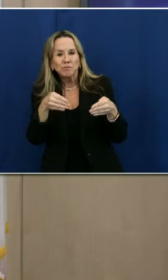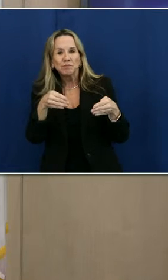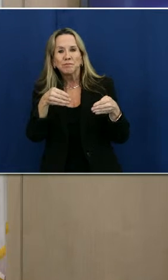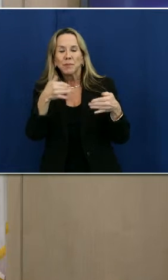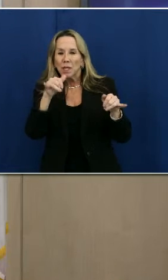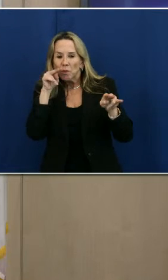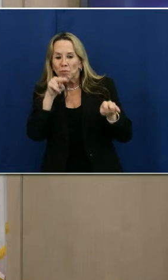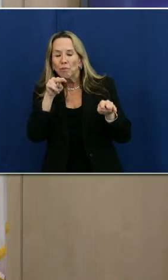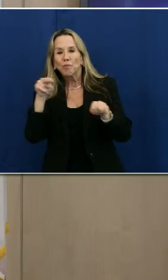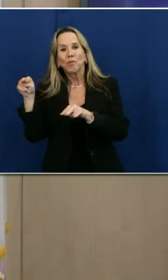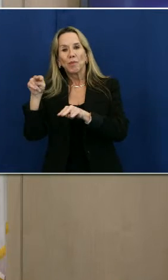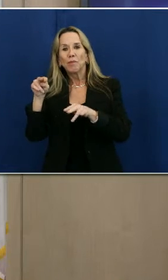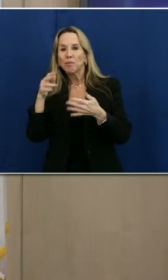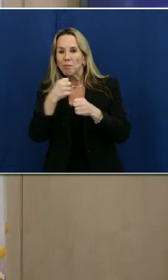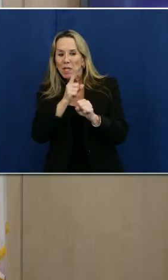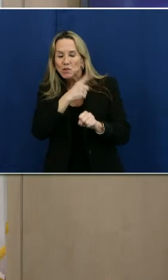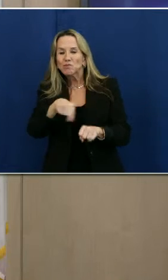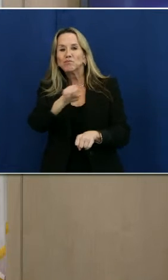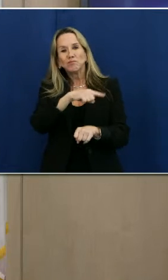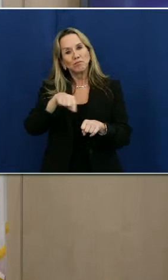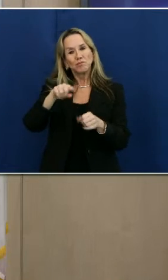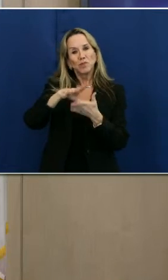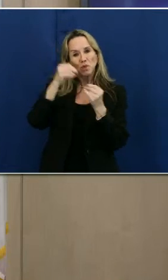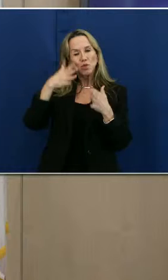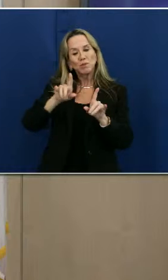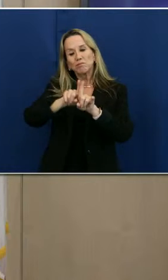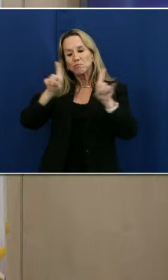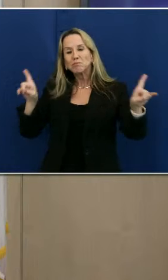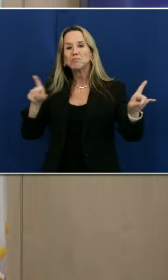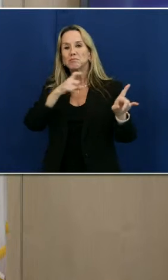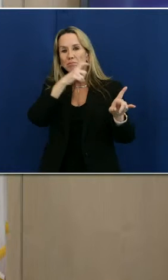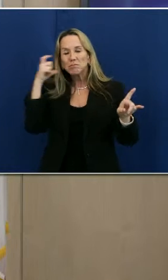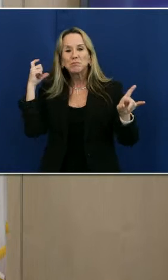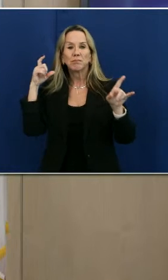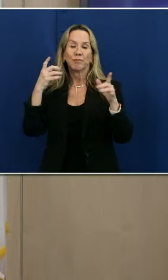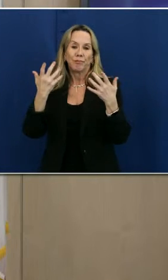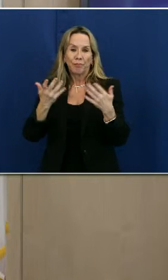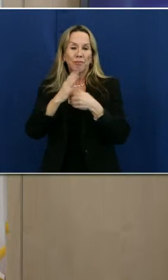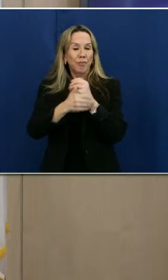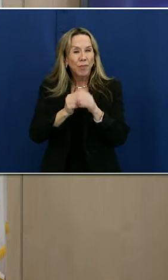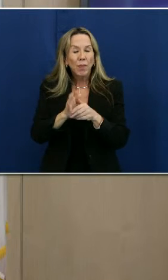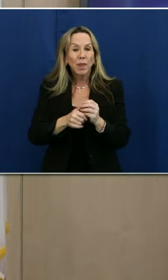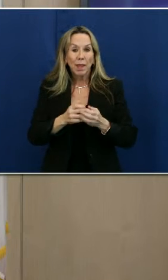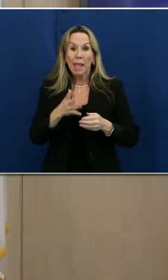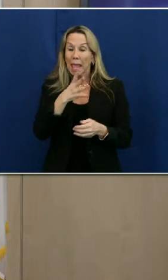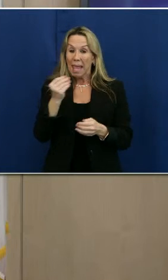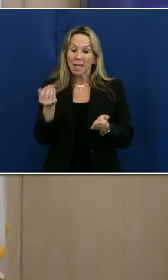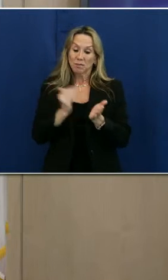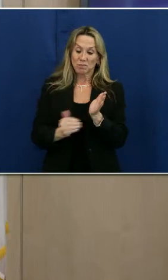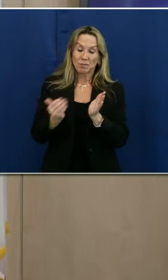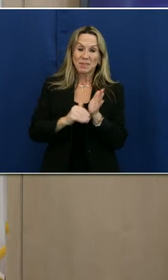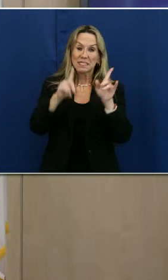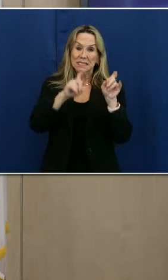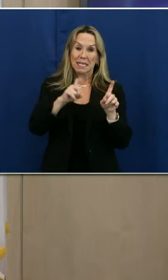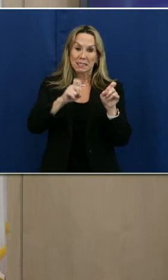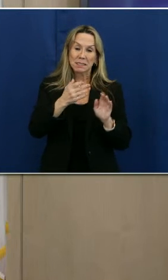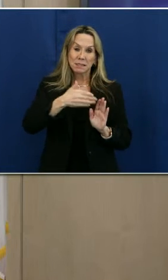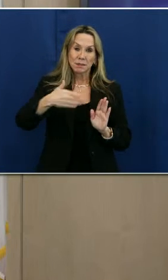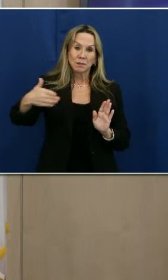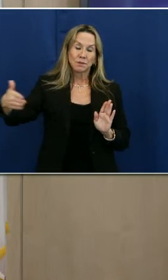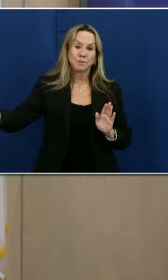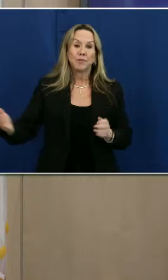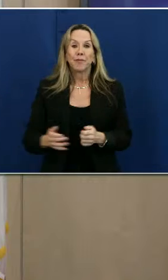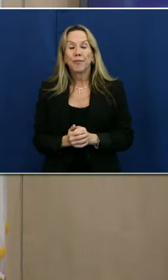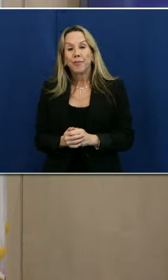their social distancing and hand washing and mask wearing, and their plan of repeated testing over time.